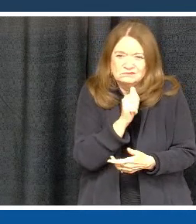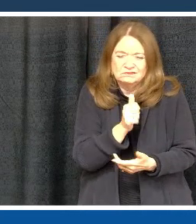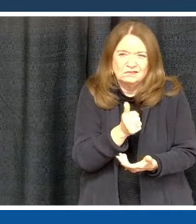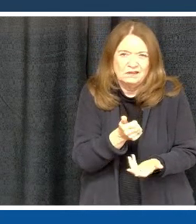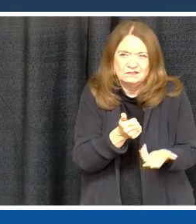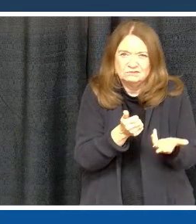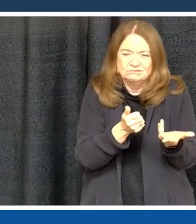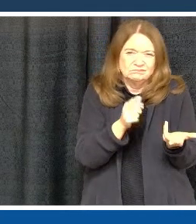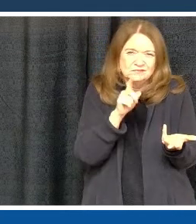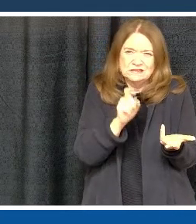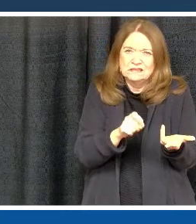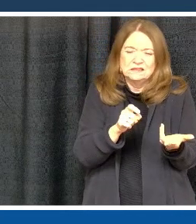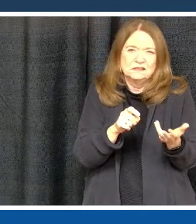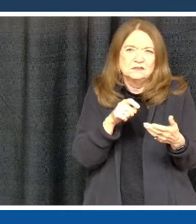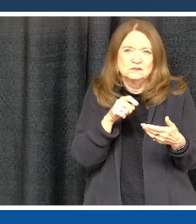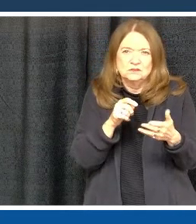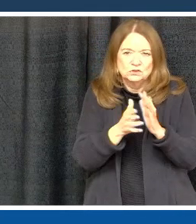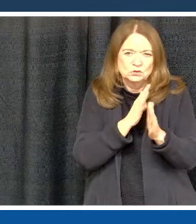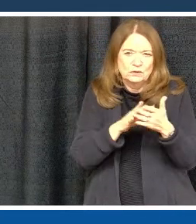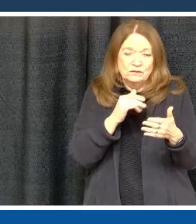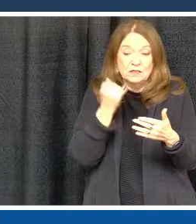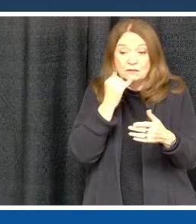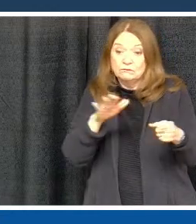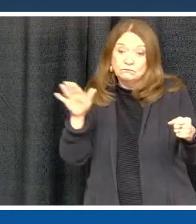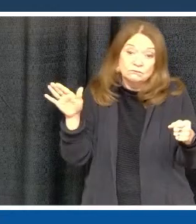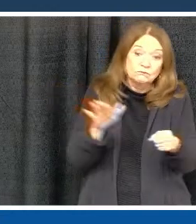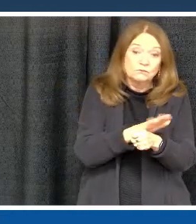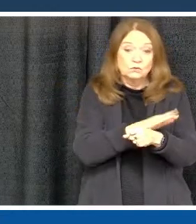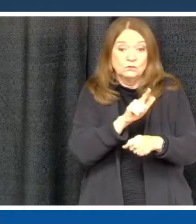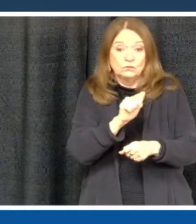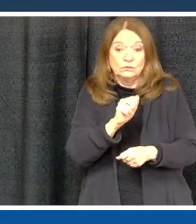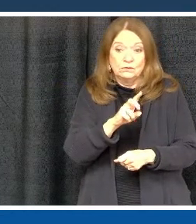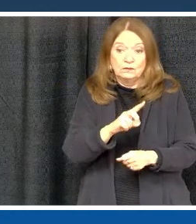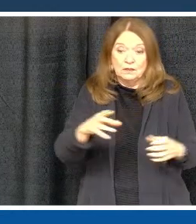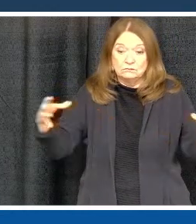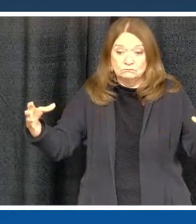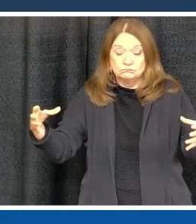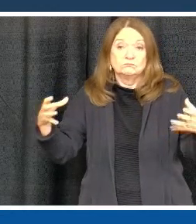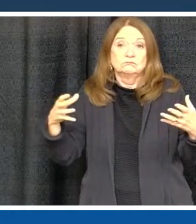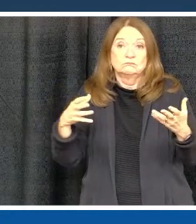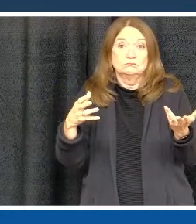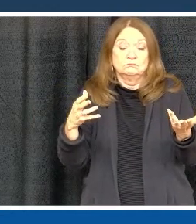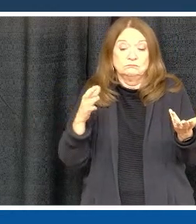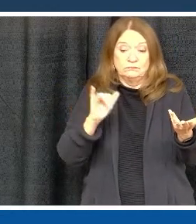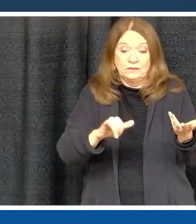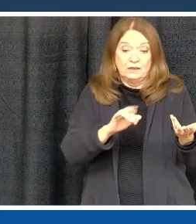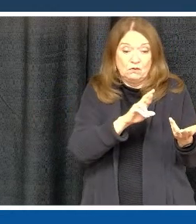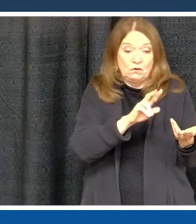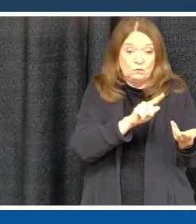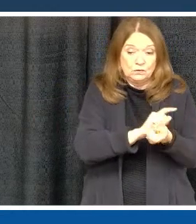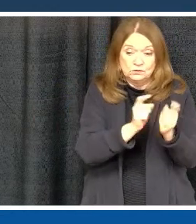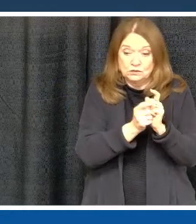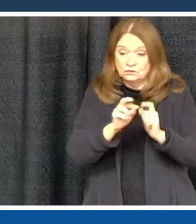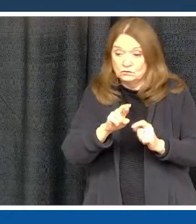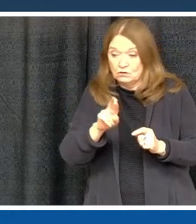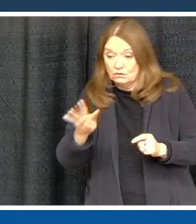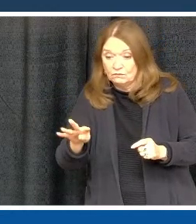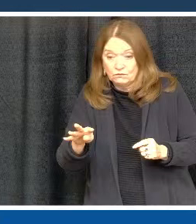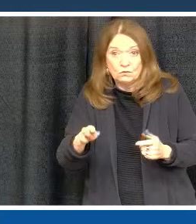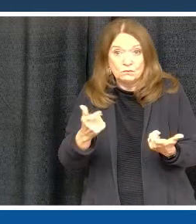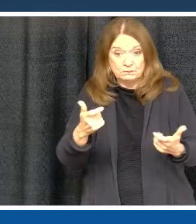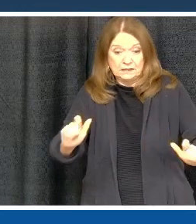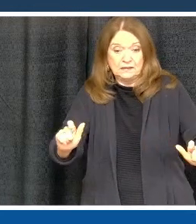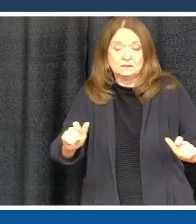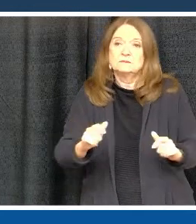a traffic study. If the entire parcel came in all at once and it was coming from R1 to R4, likely would have required a